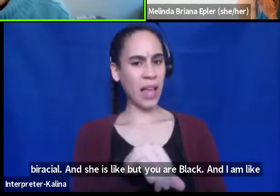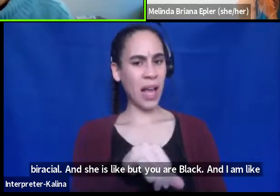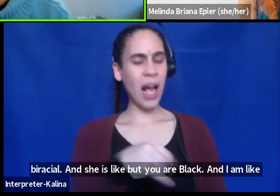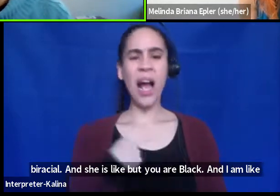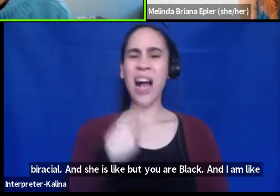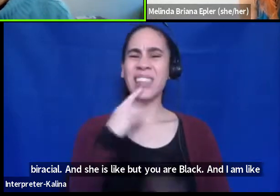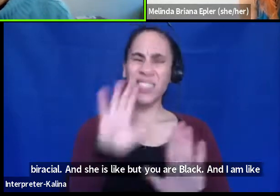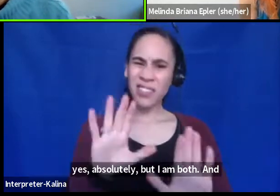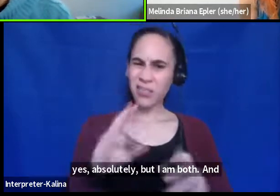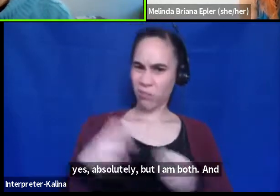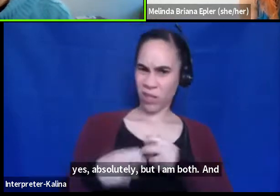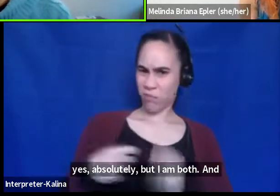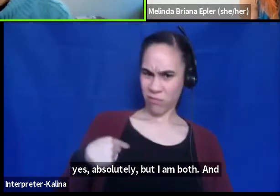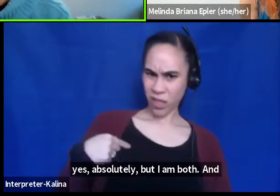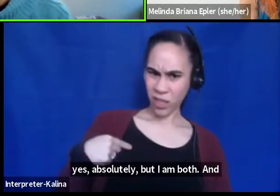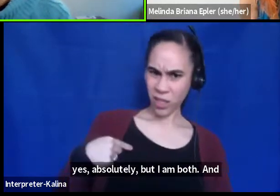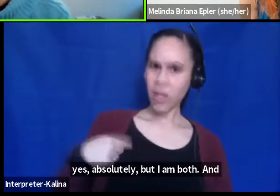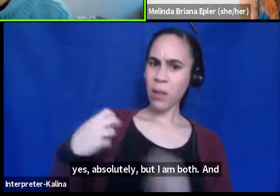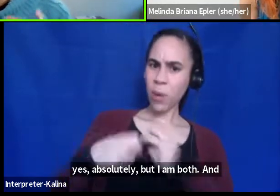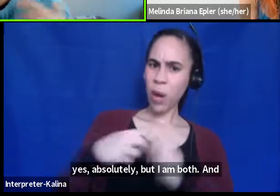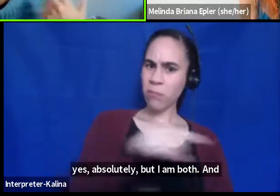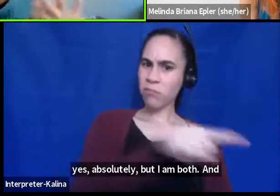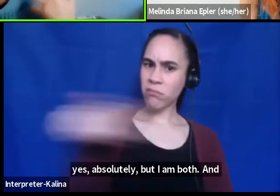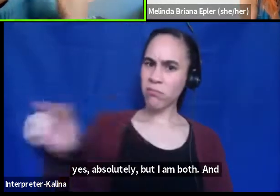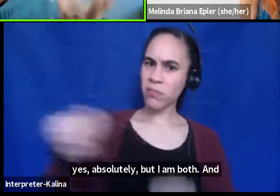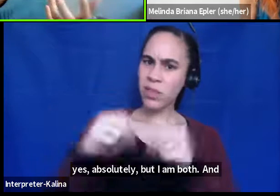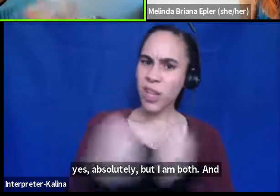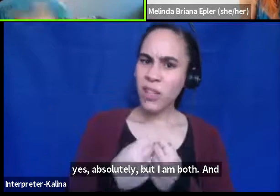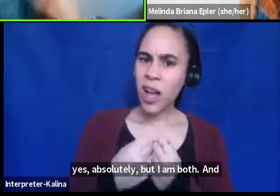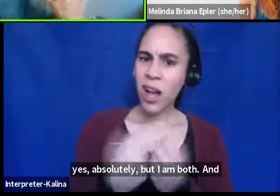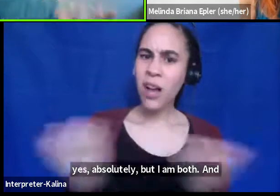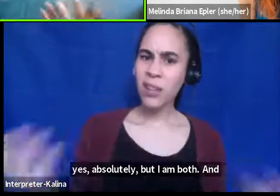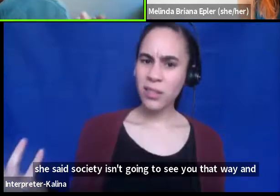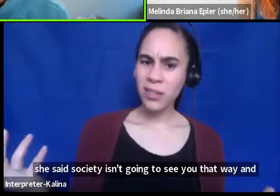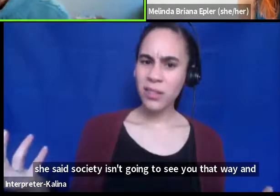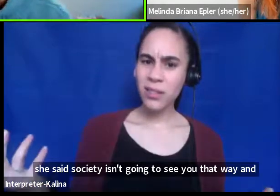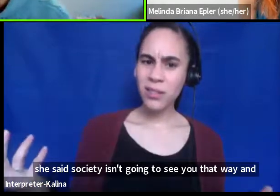isn't in me. I think the problem is in society." And I think,